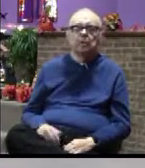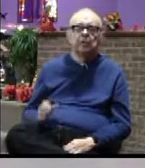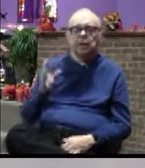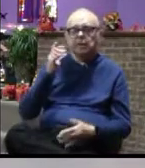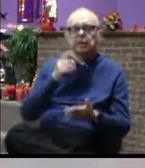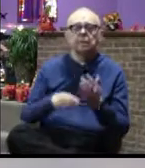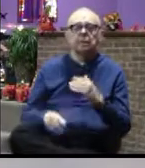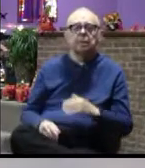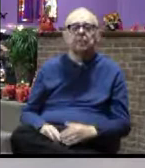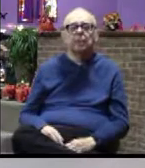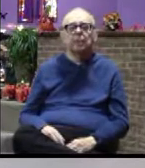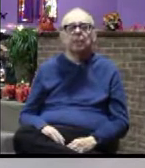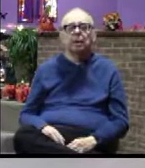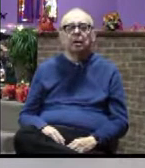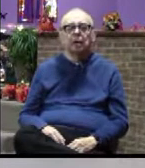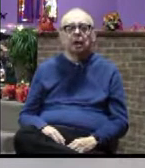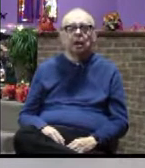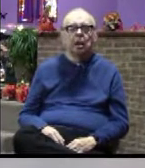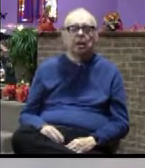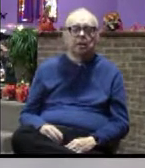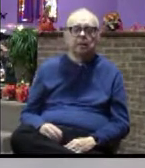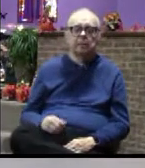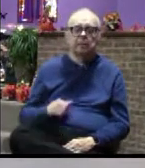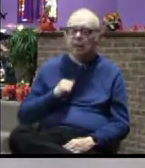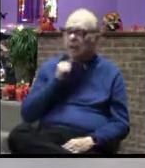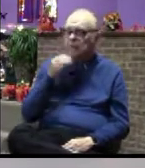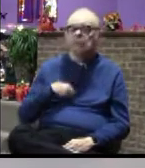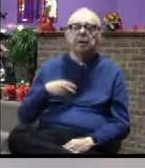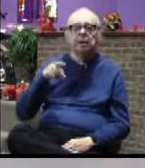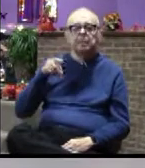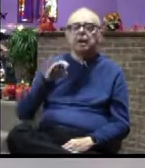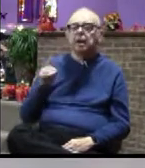and guess what it doesn't take a PhD